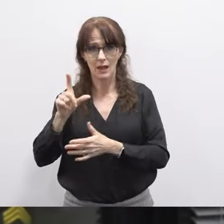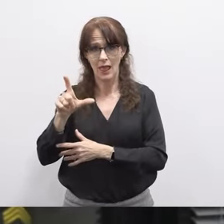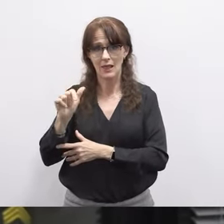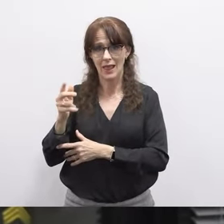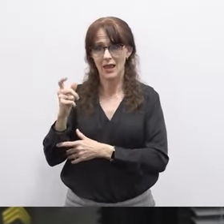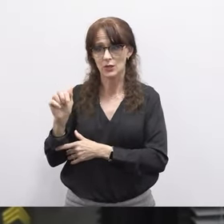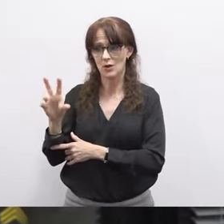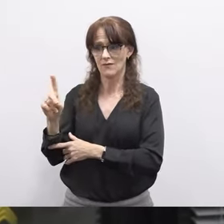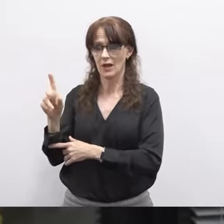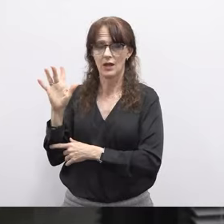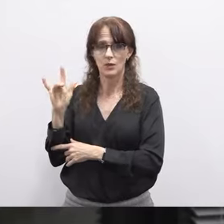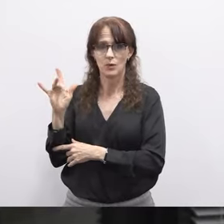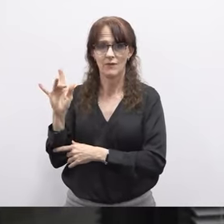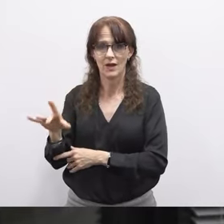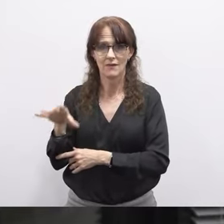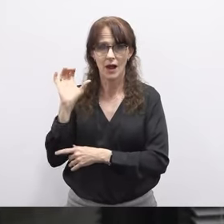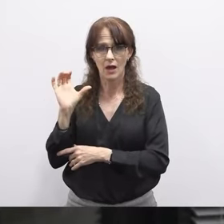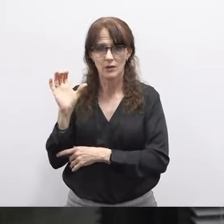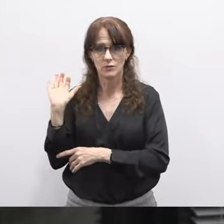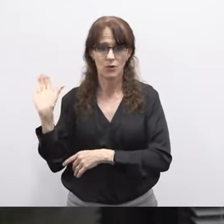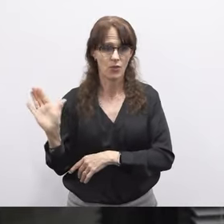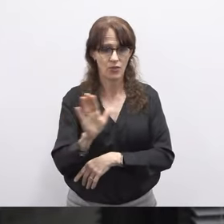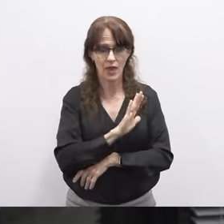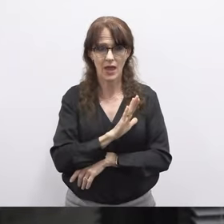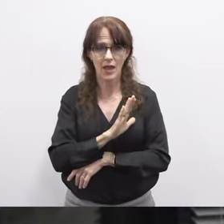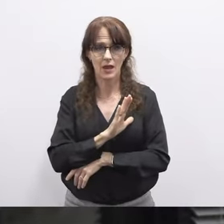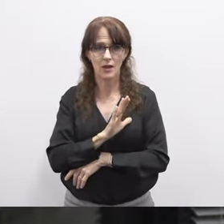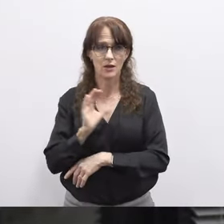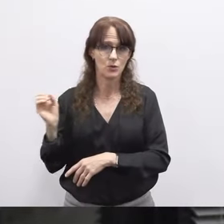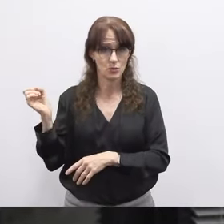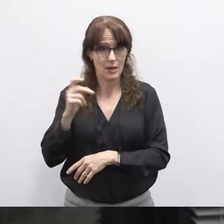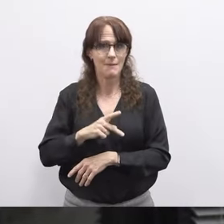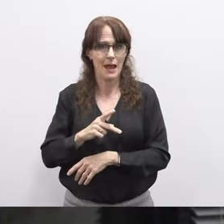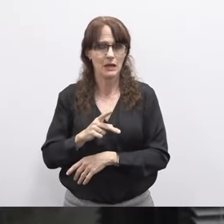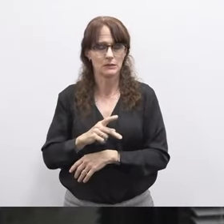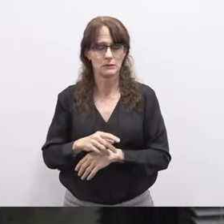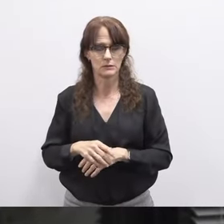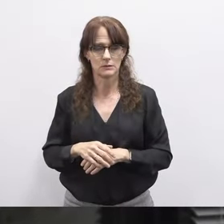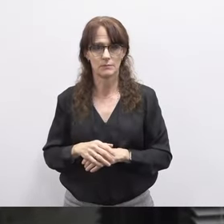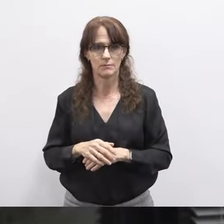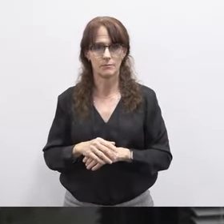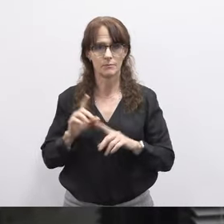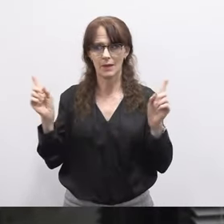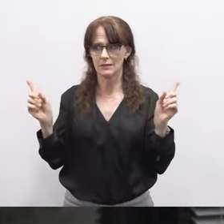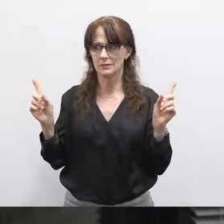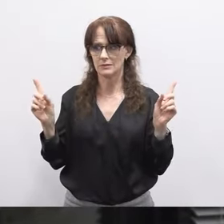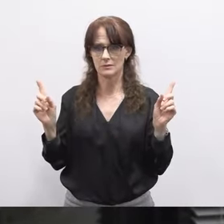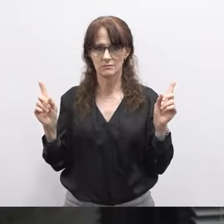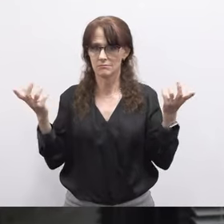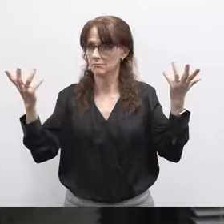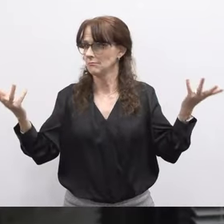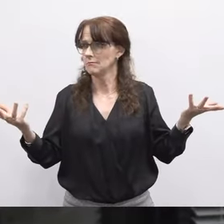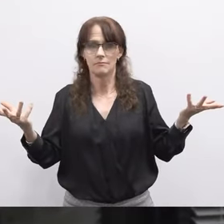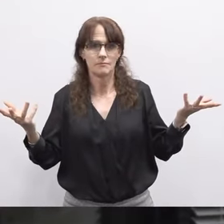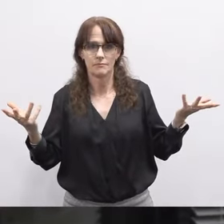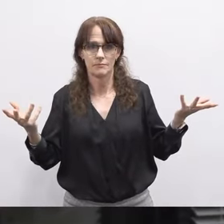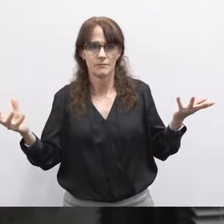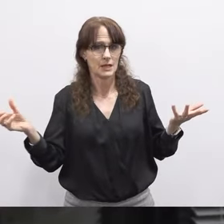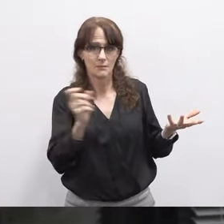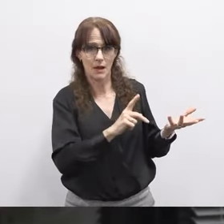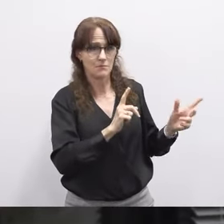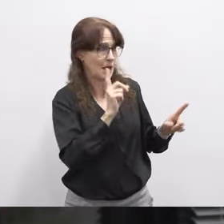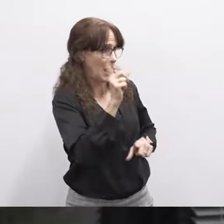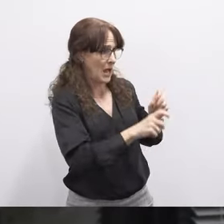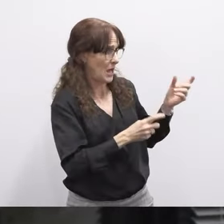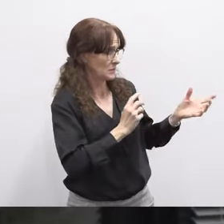Unified gave $2,500 to their employees to return. Yet, I don't know if he did come back and let you